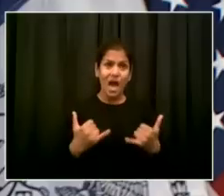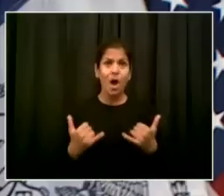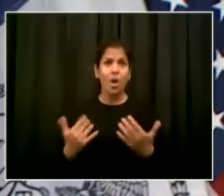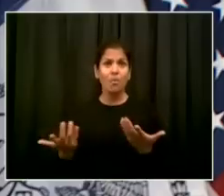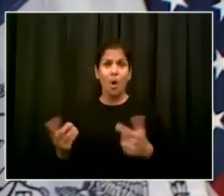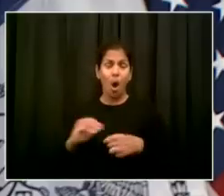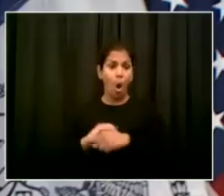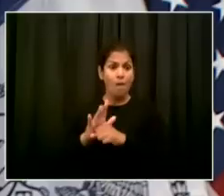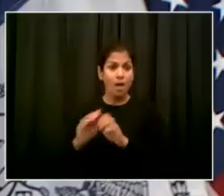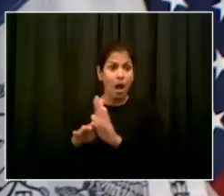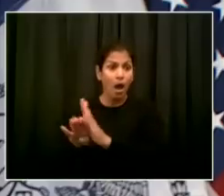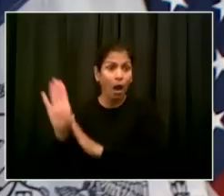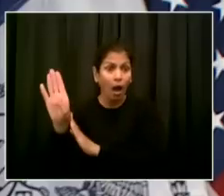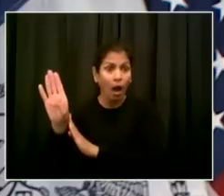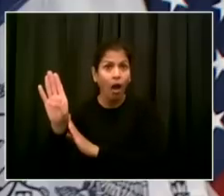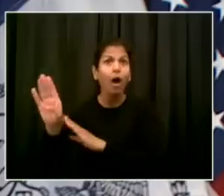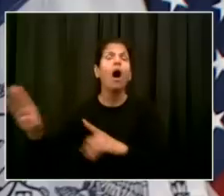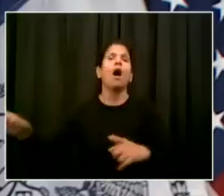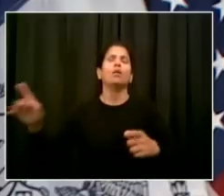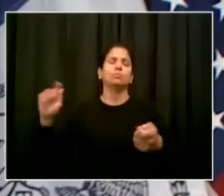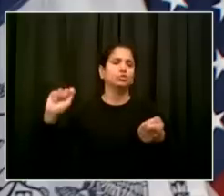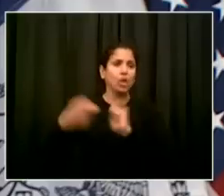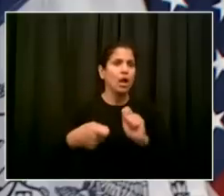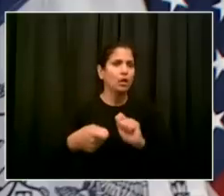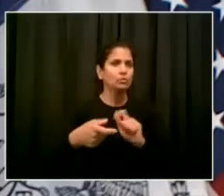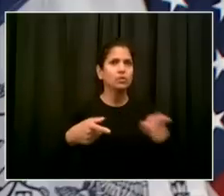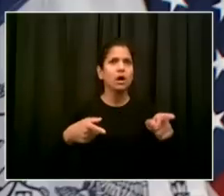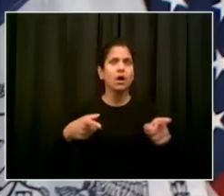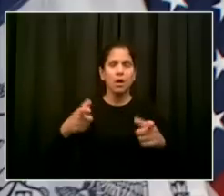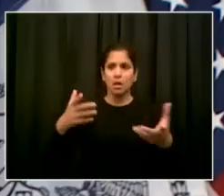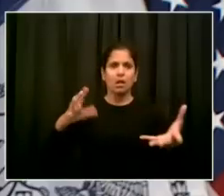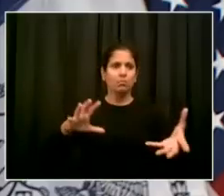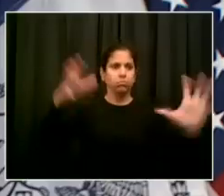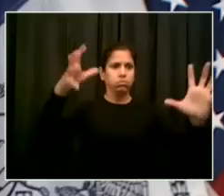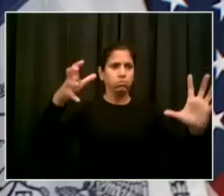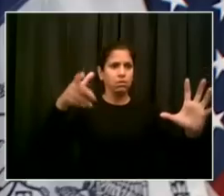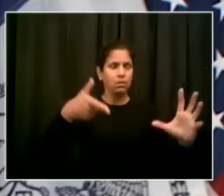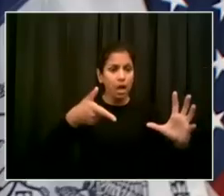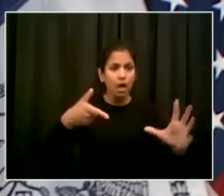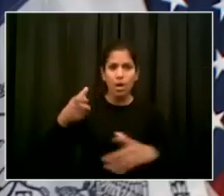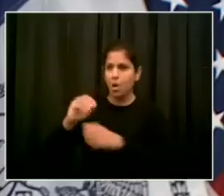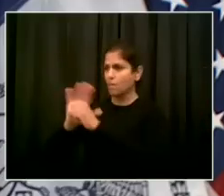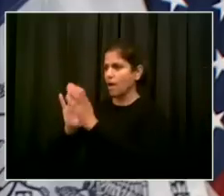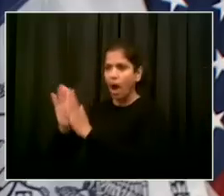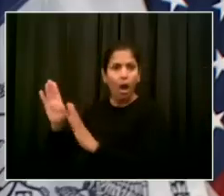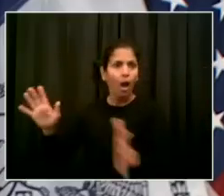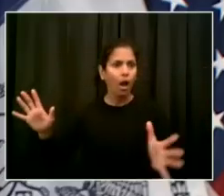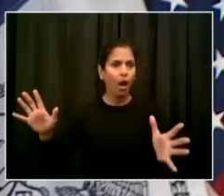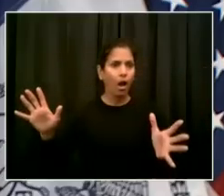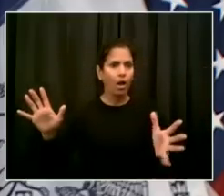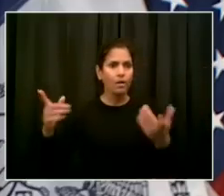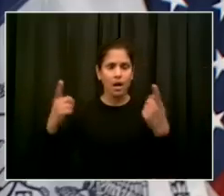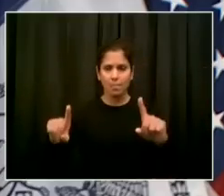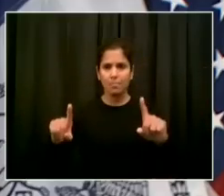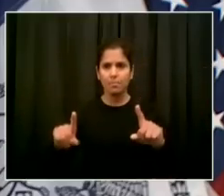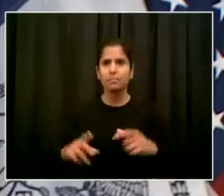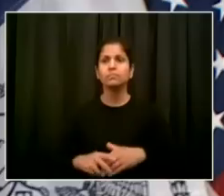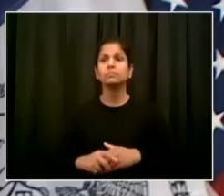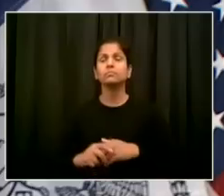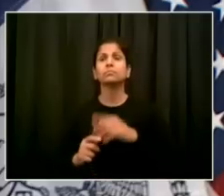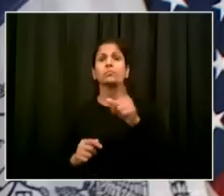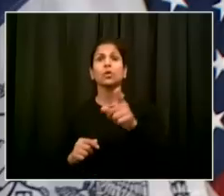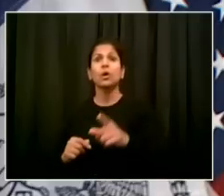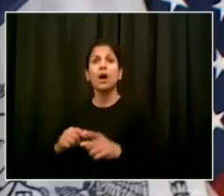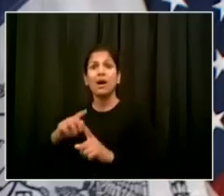Now we have something new. We have specific zones delineated not just by the city, but by the state of New York in response